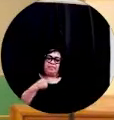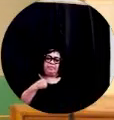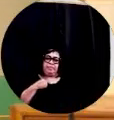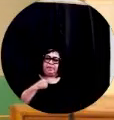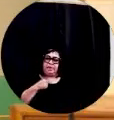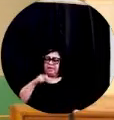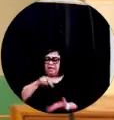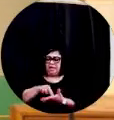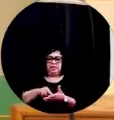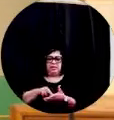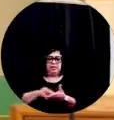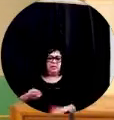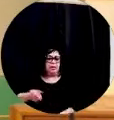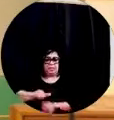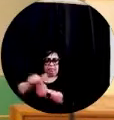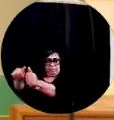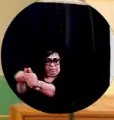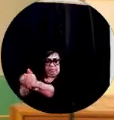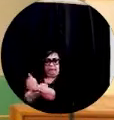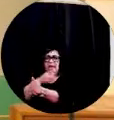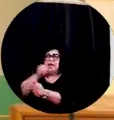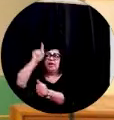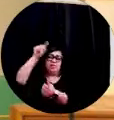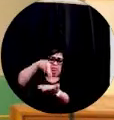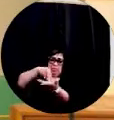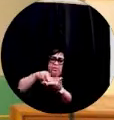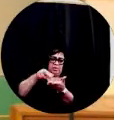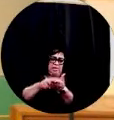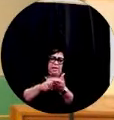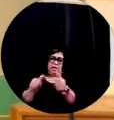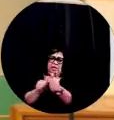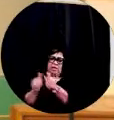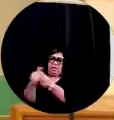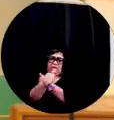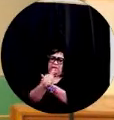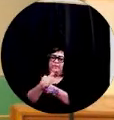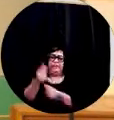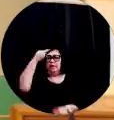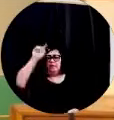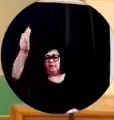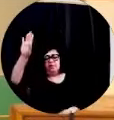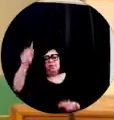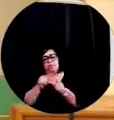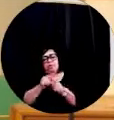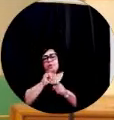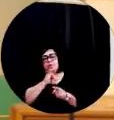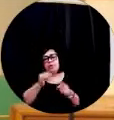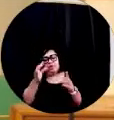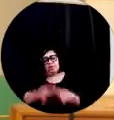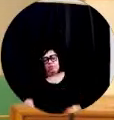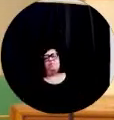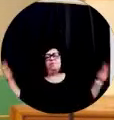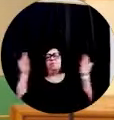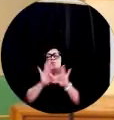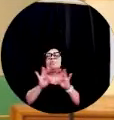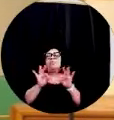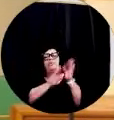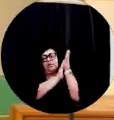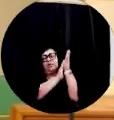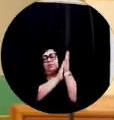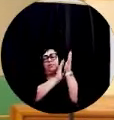here behind this podium and lift your word up, Father. For truly your word is worthy to be lifted up, and I love